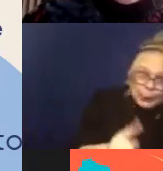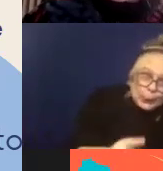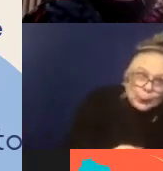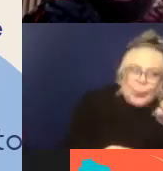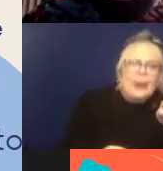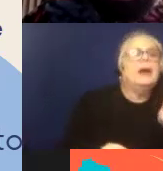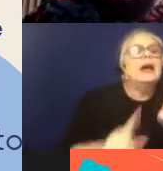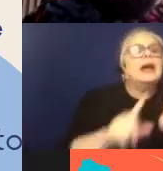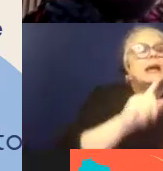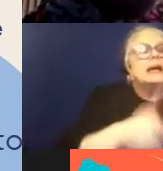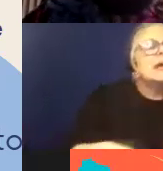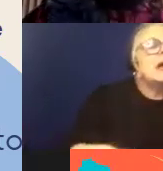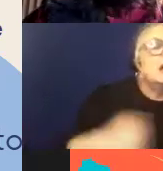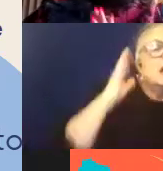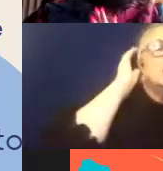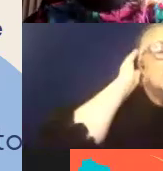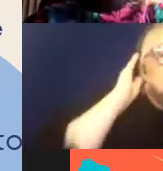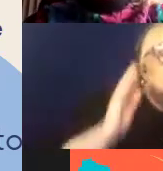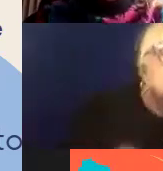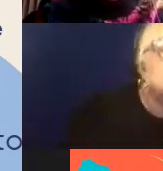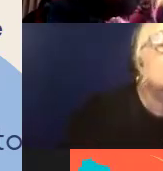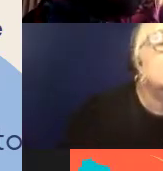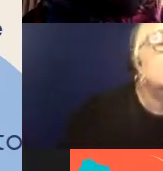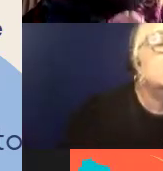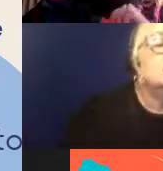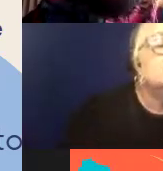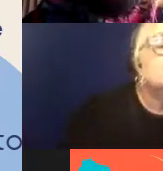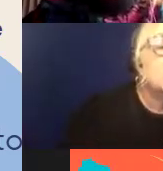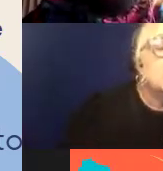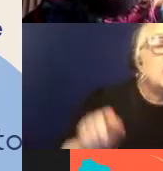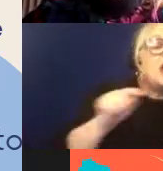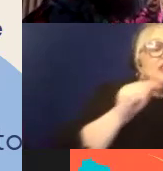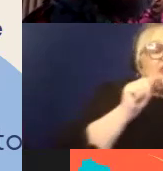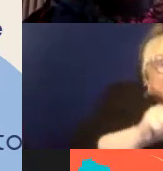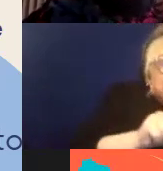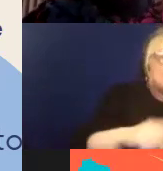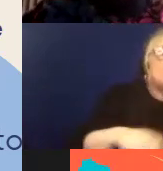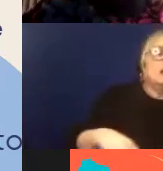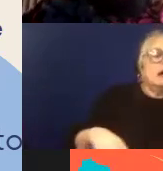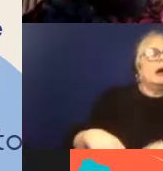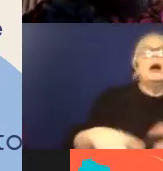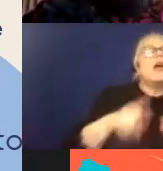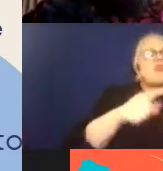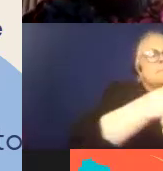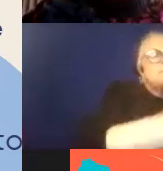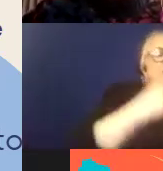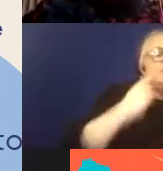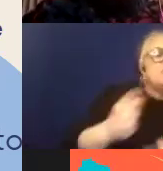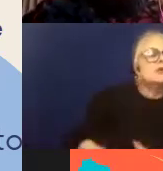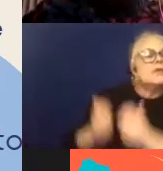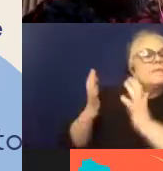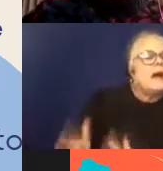minors. Keep in mind, this isn't necessarily the age of the survivor when you're working with them, it's the age that they are in the